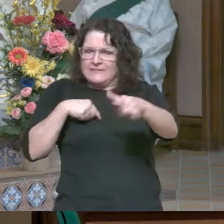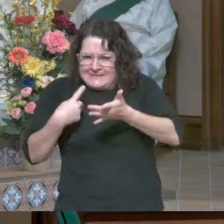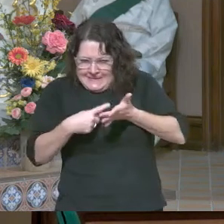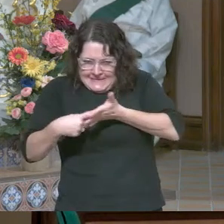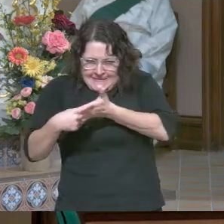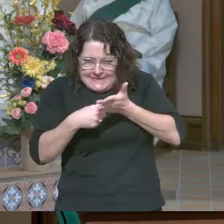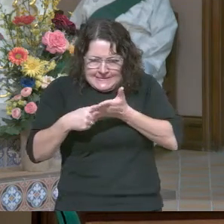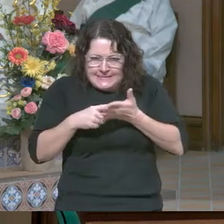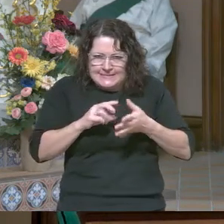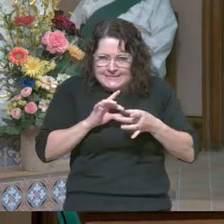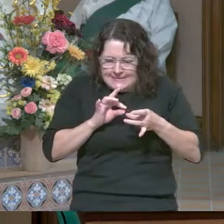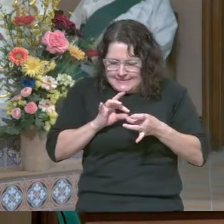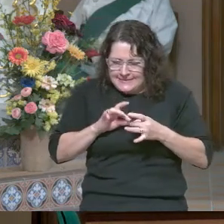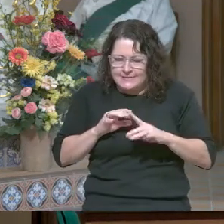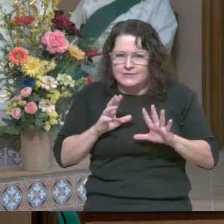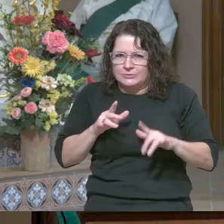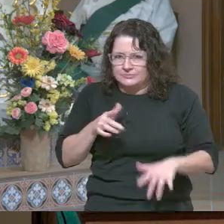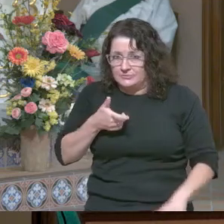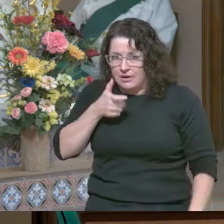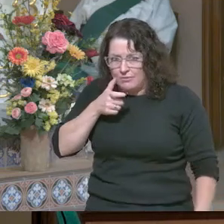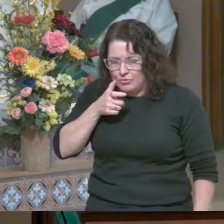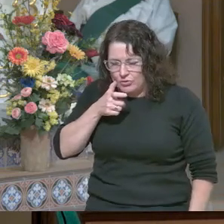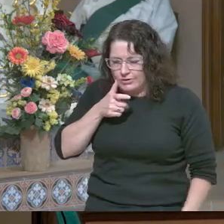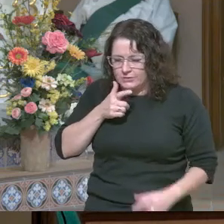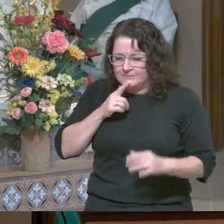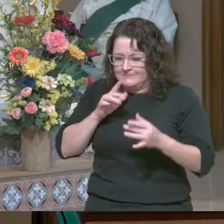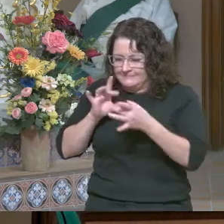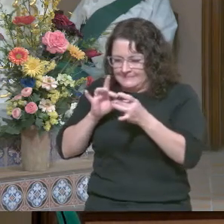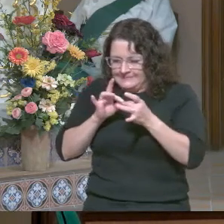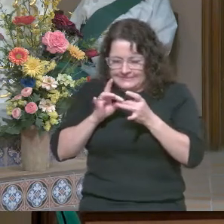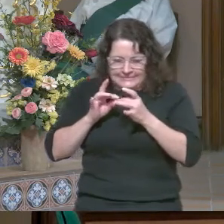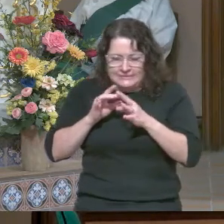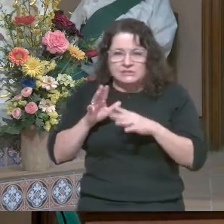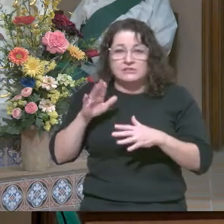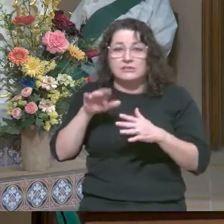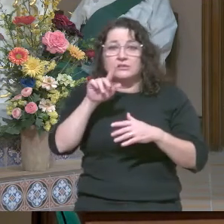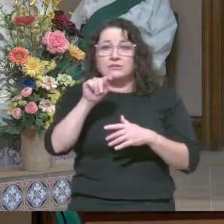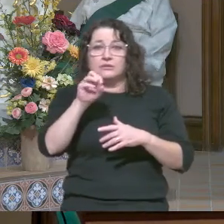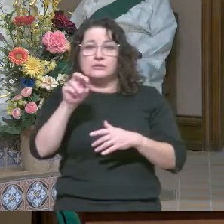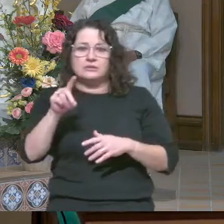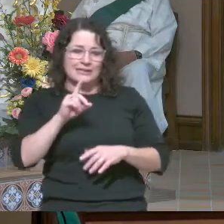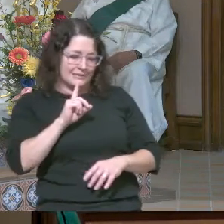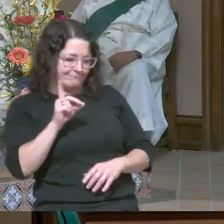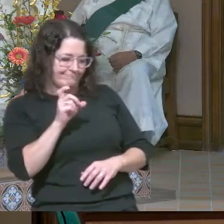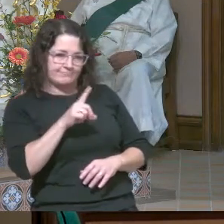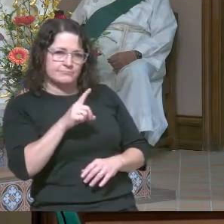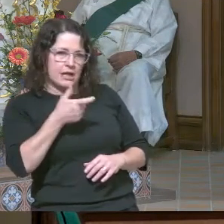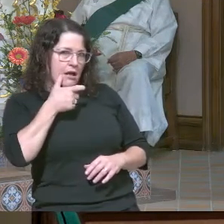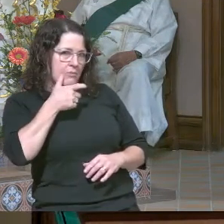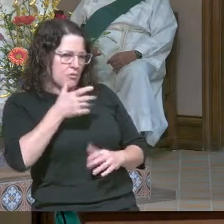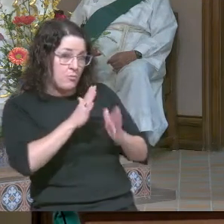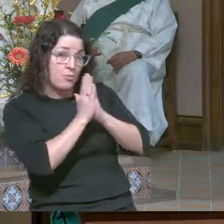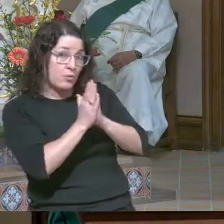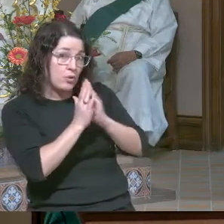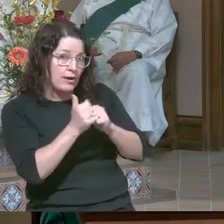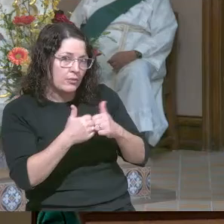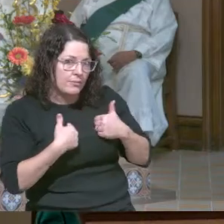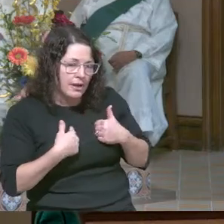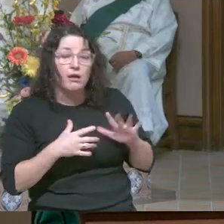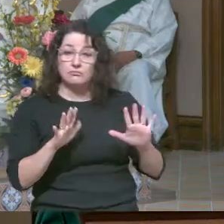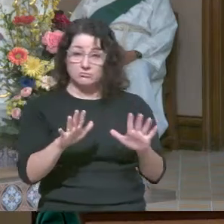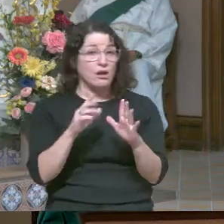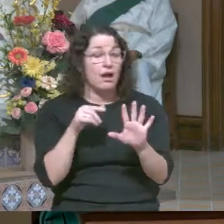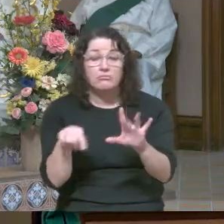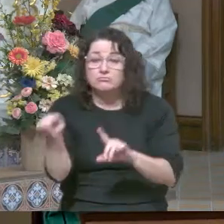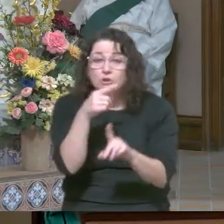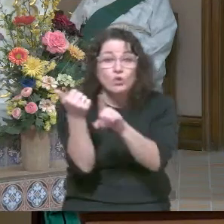asked the operator he's talking to, would you pray with me? Would you pray with me? And in that transcript,